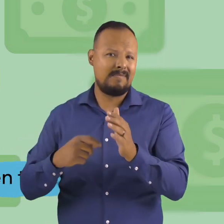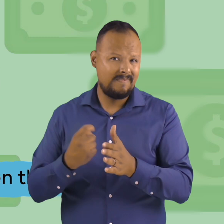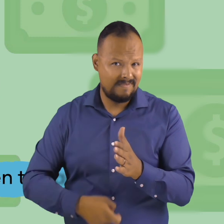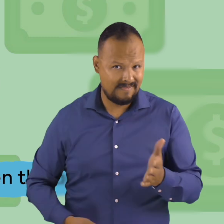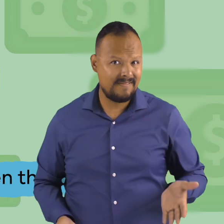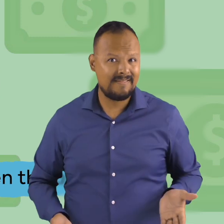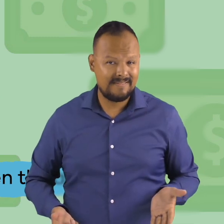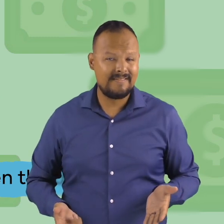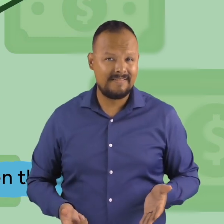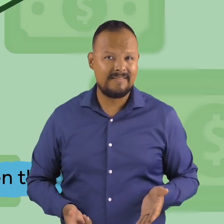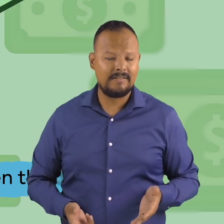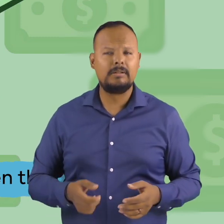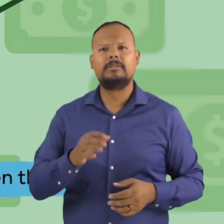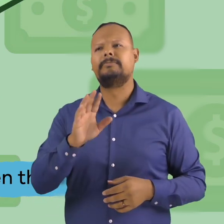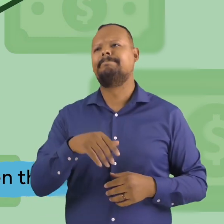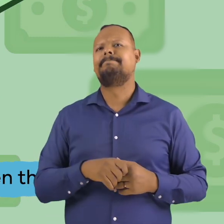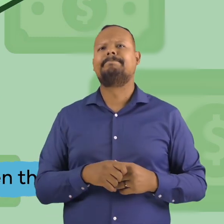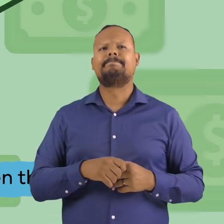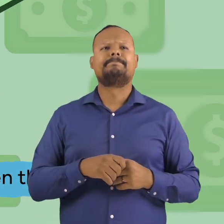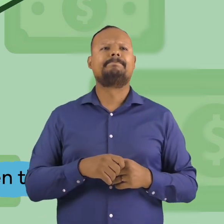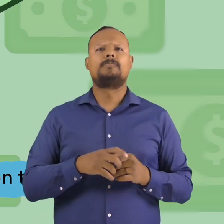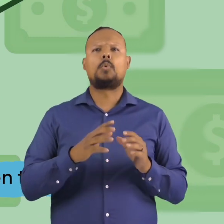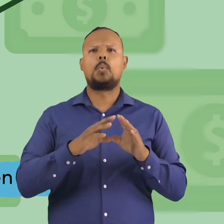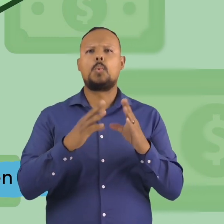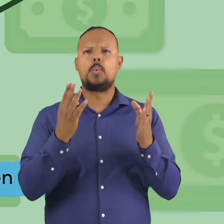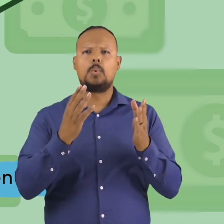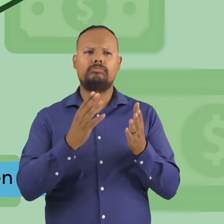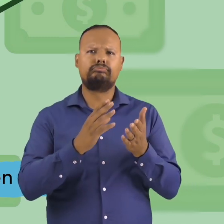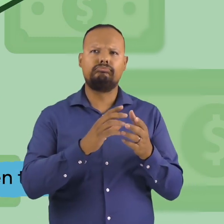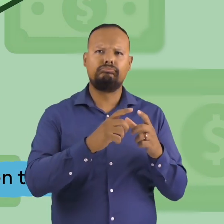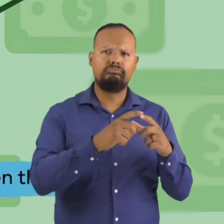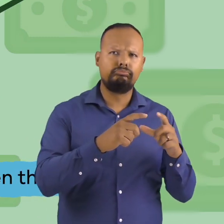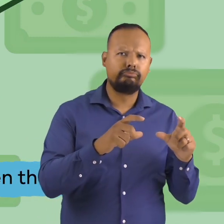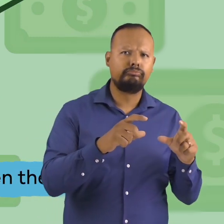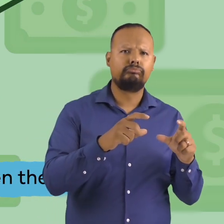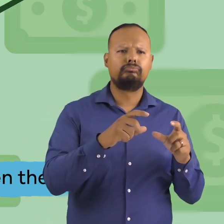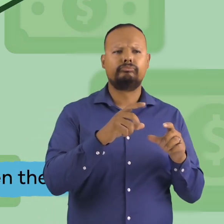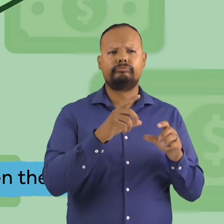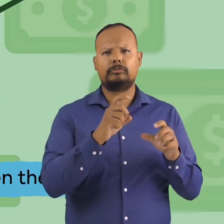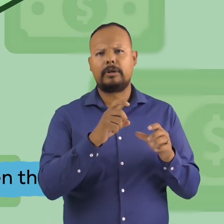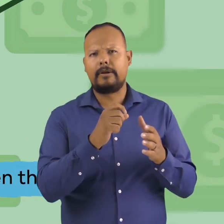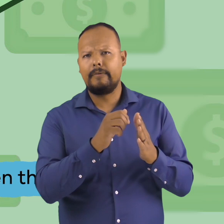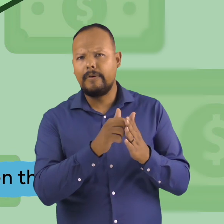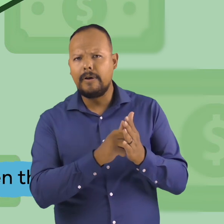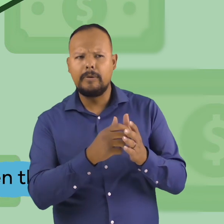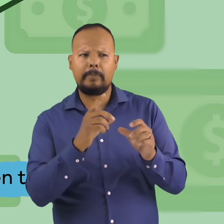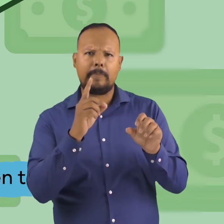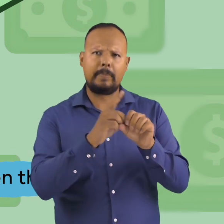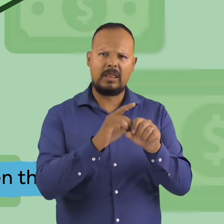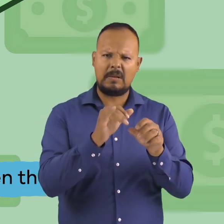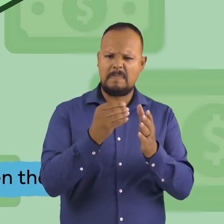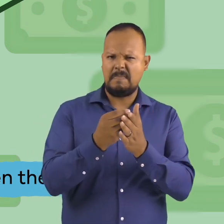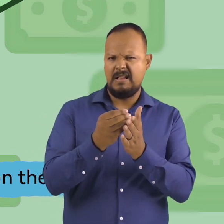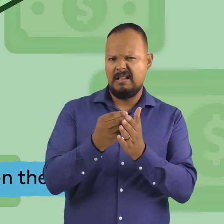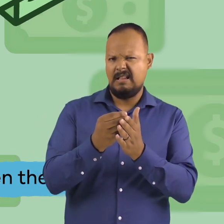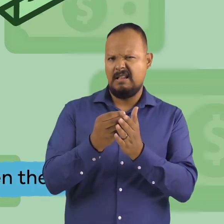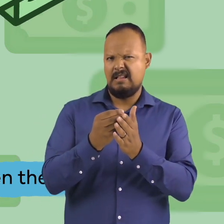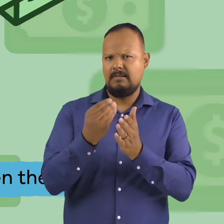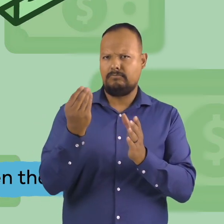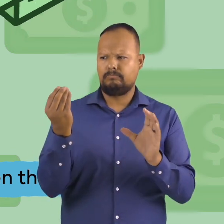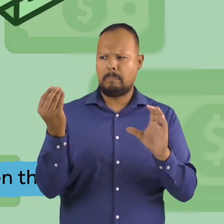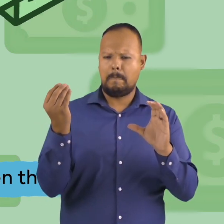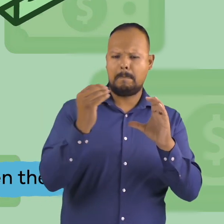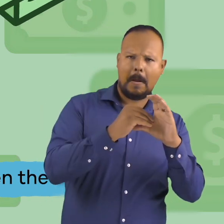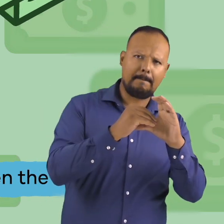open the account with a deposit or money that you put into the account. The amount will vary